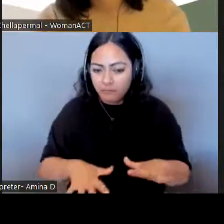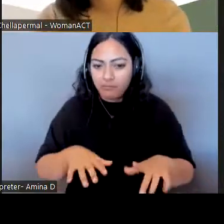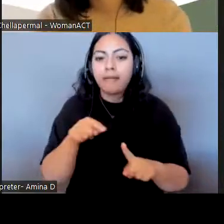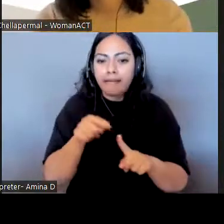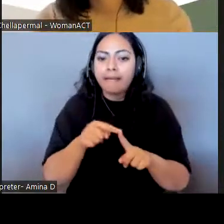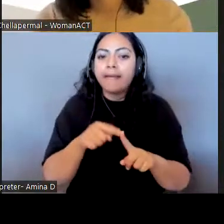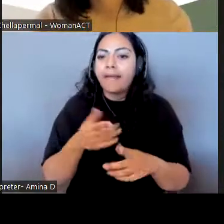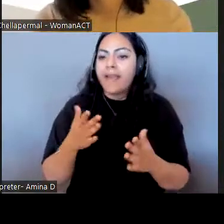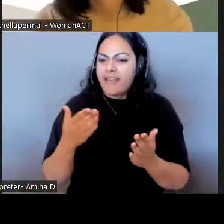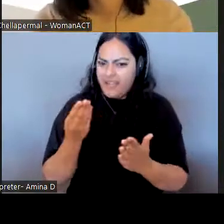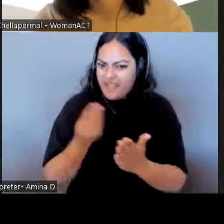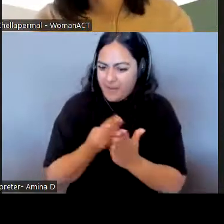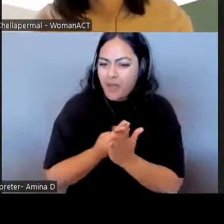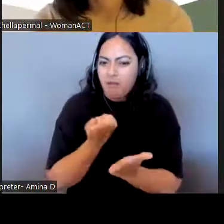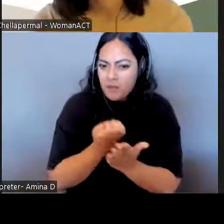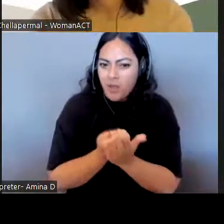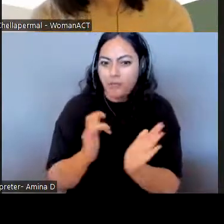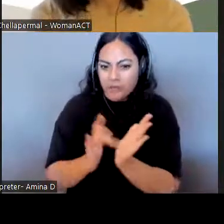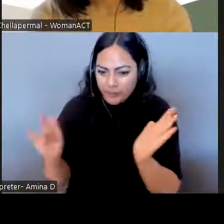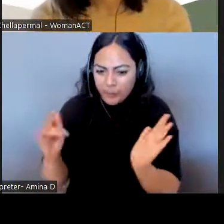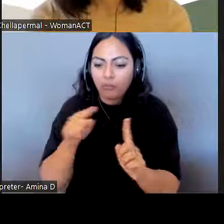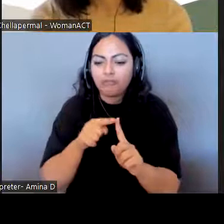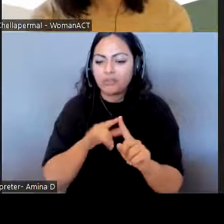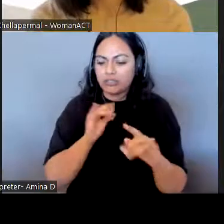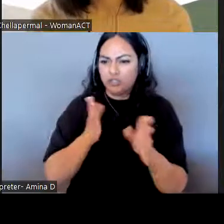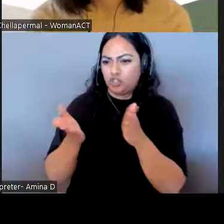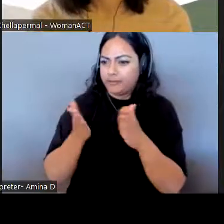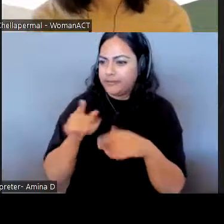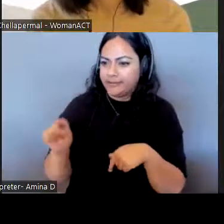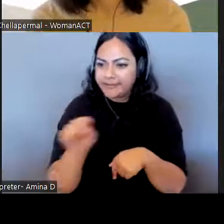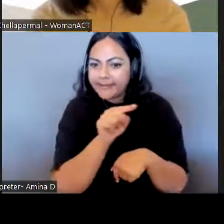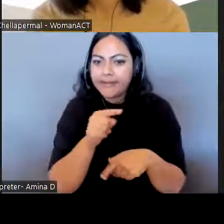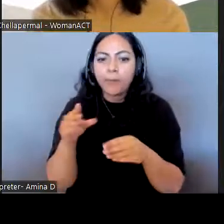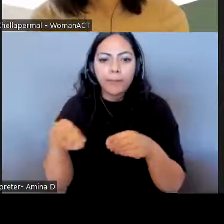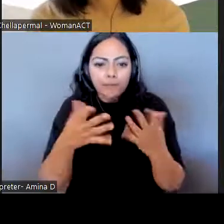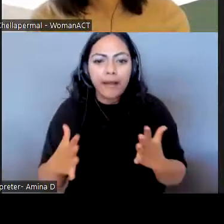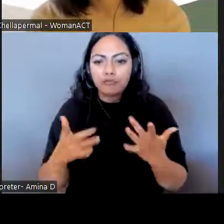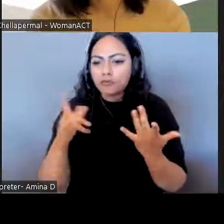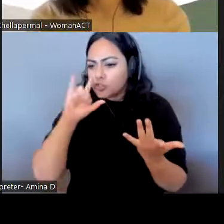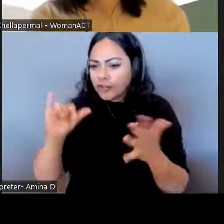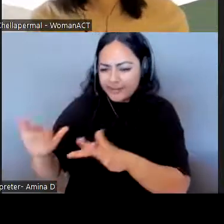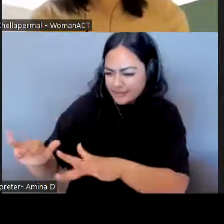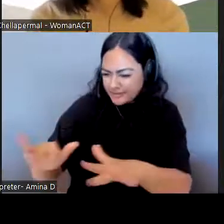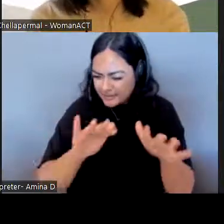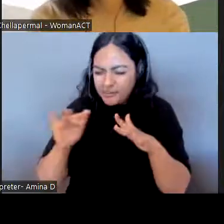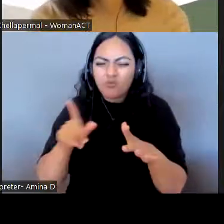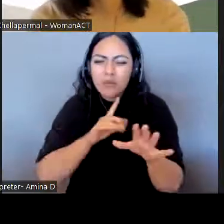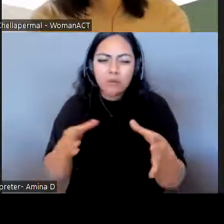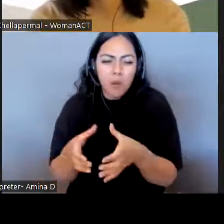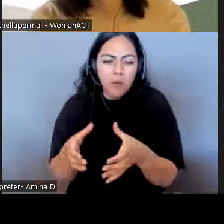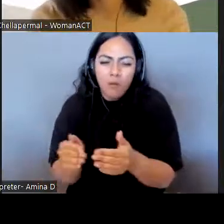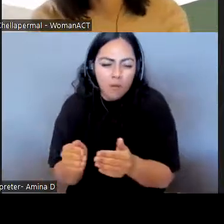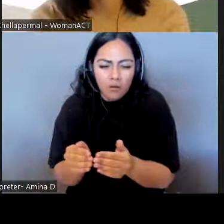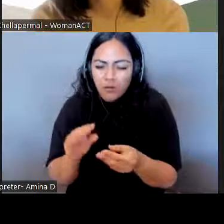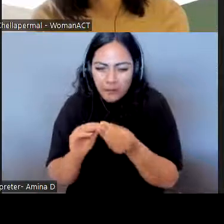6 community organizations and service providers. The research findings are limited by the small sample size. The study experienced a number of